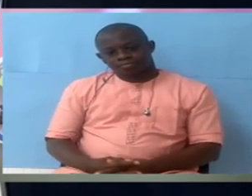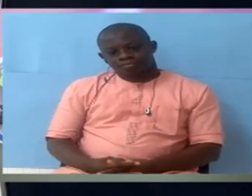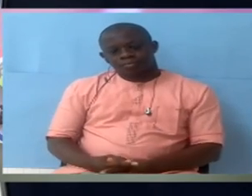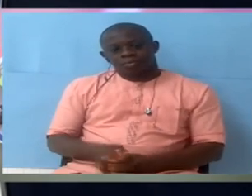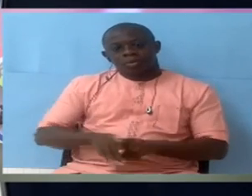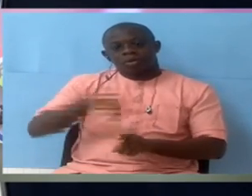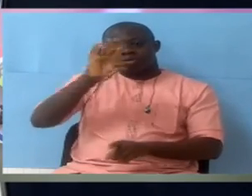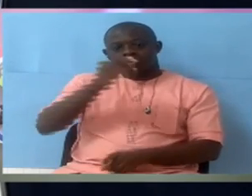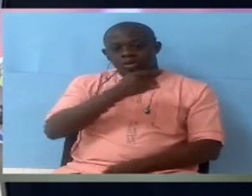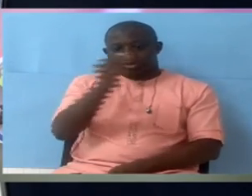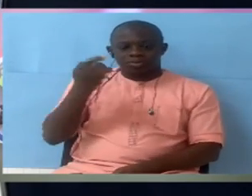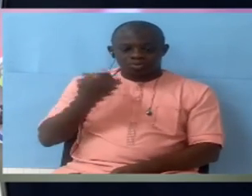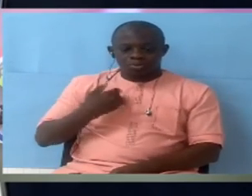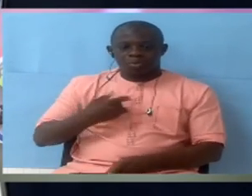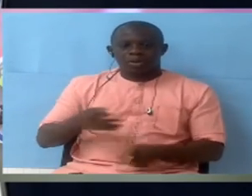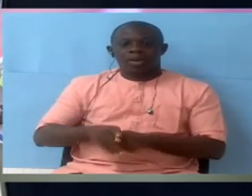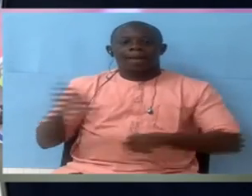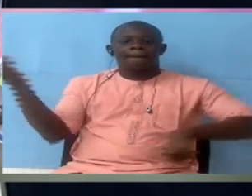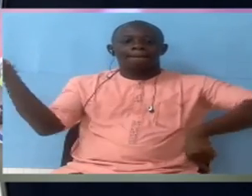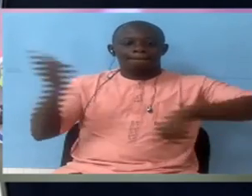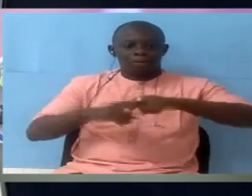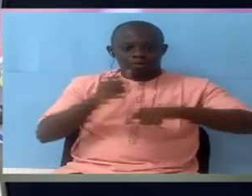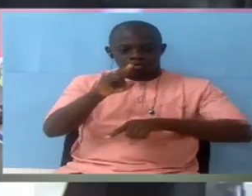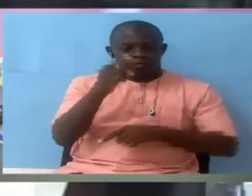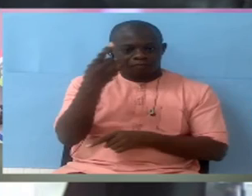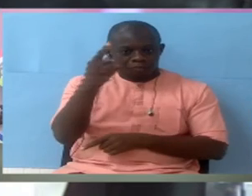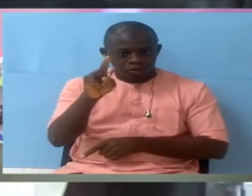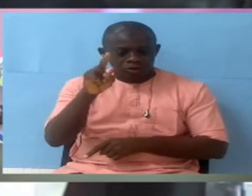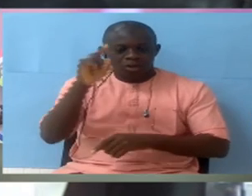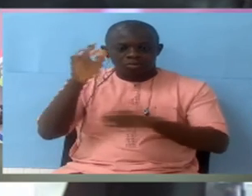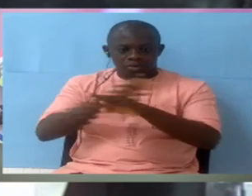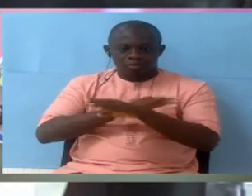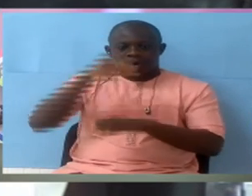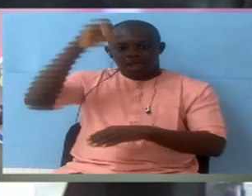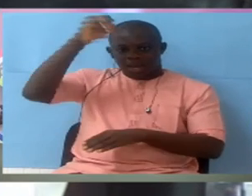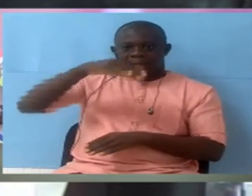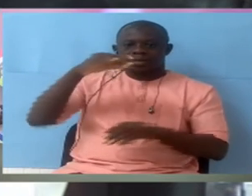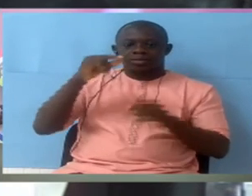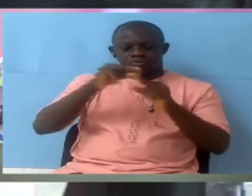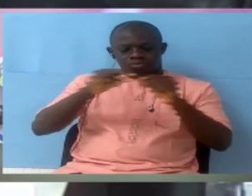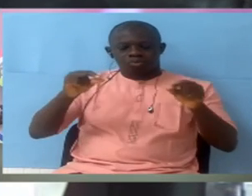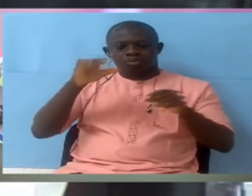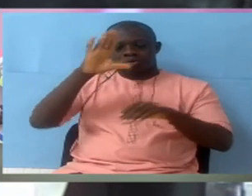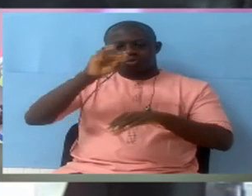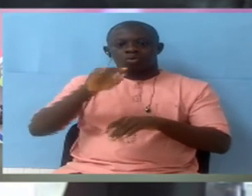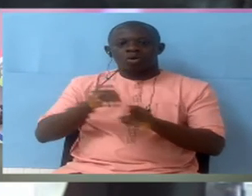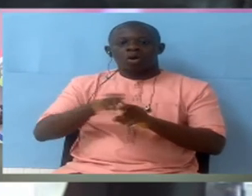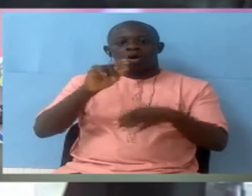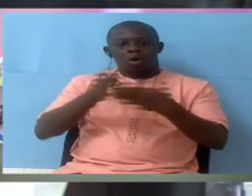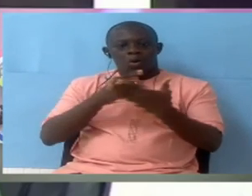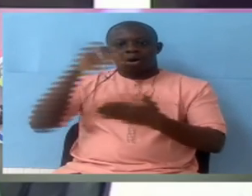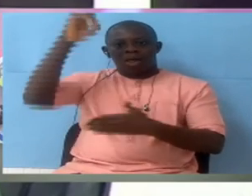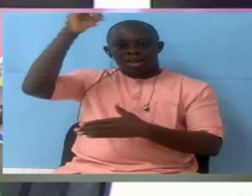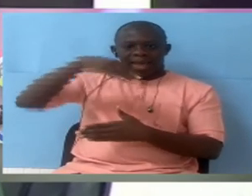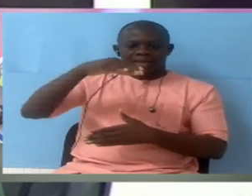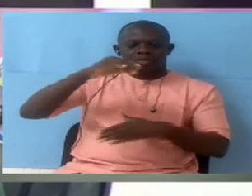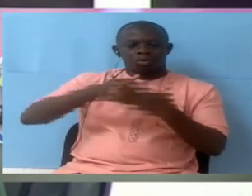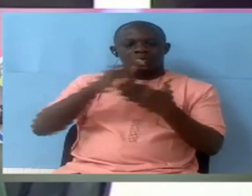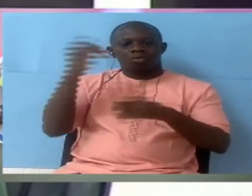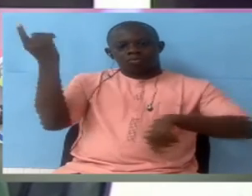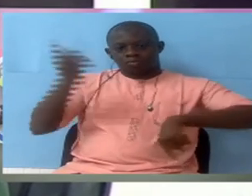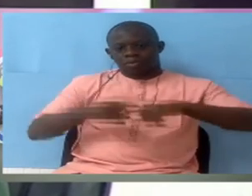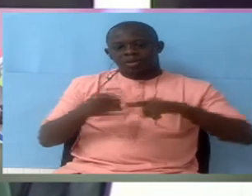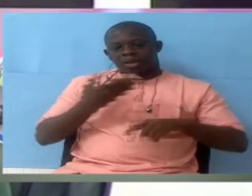Did they beat you before electrocuting you or they electrocuted you before beating you? Dañ lañ jëkuna door balañ la mas